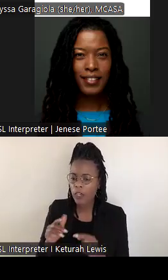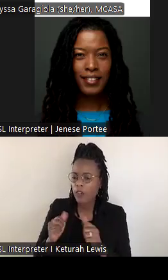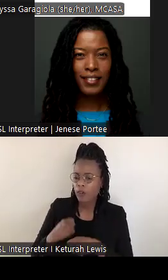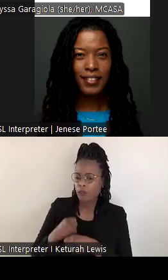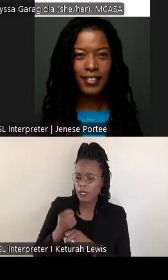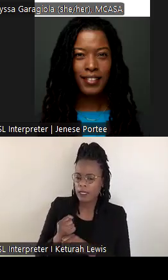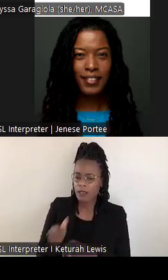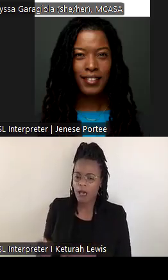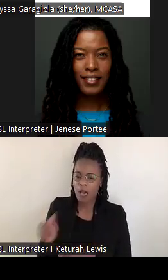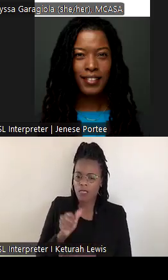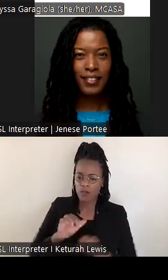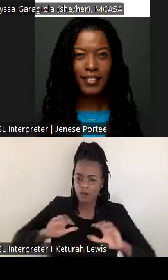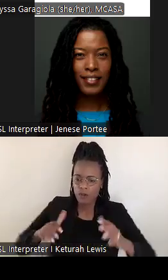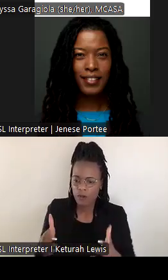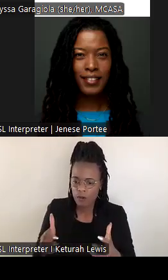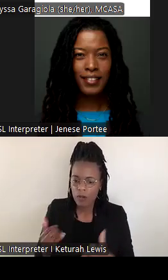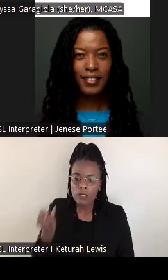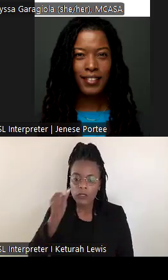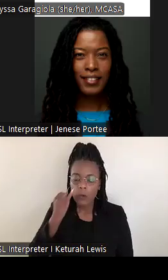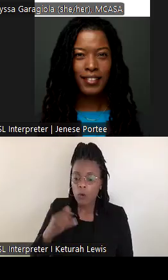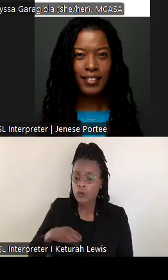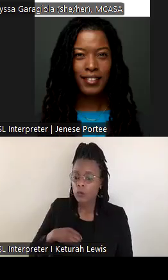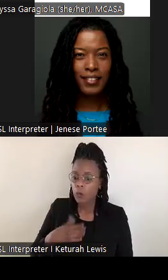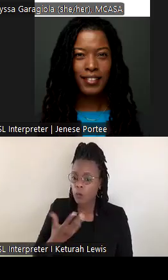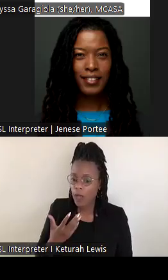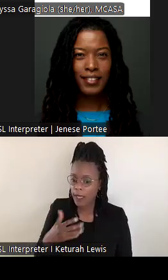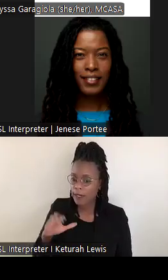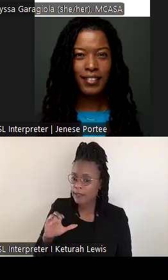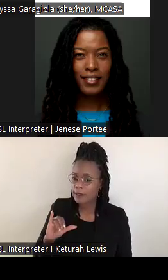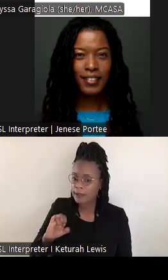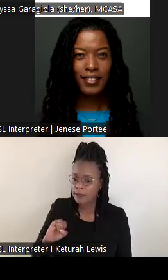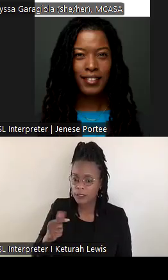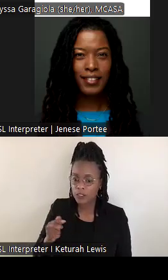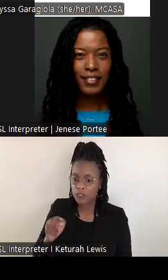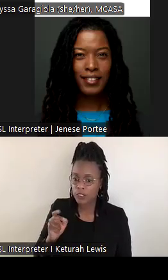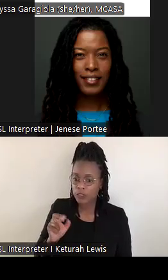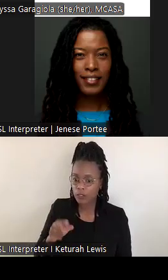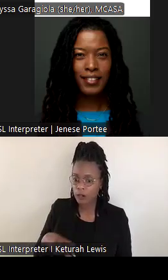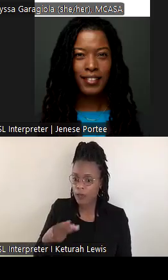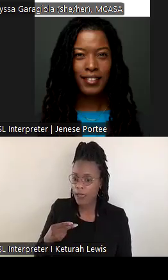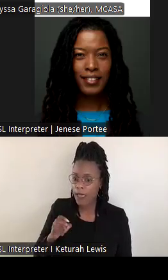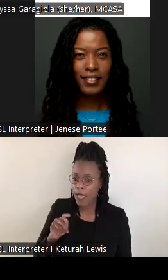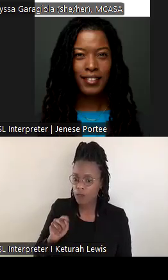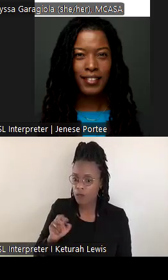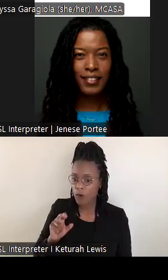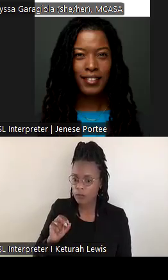for example, if white, cisgender, heterosexual, able bodied individuals are seen as the